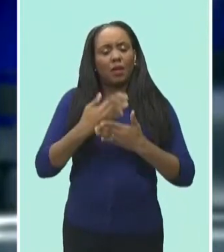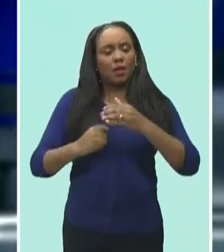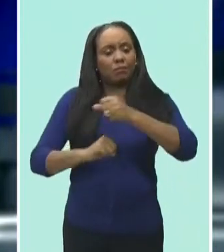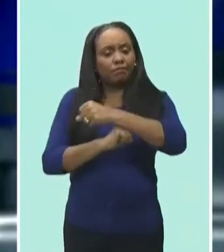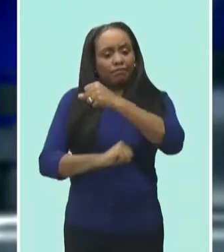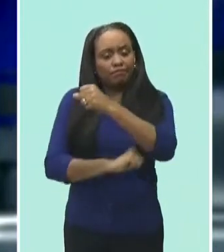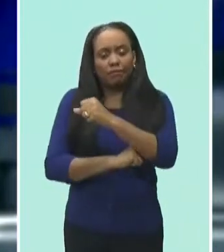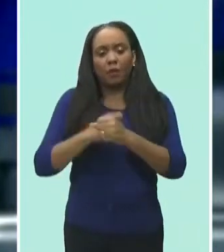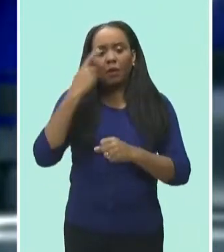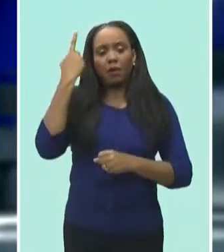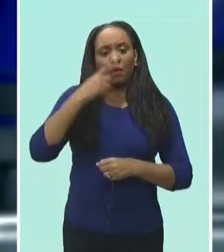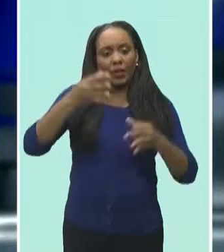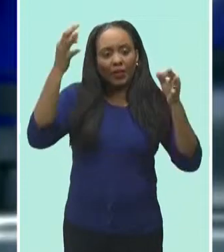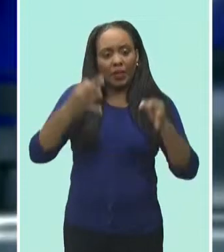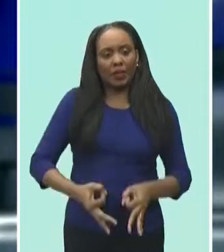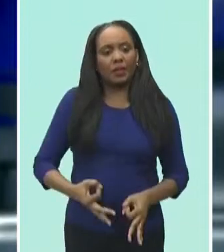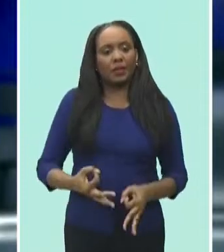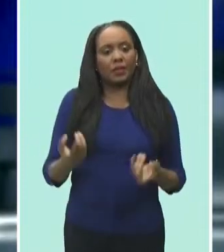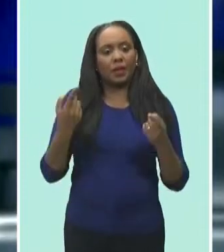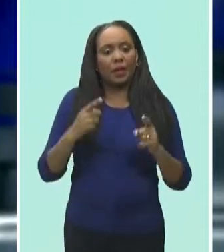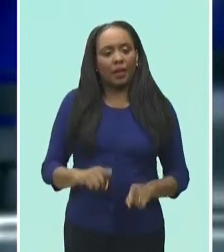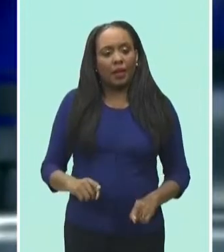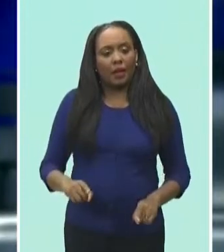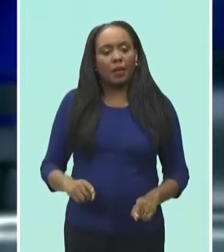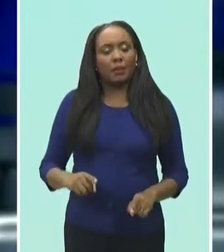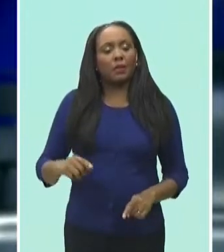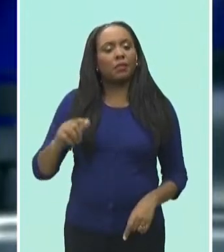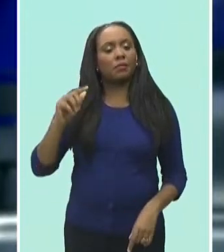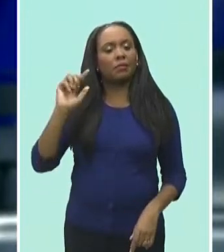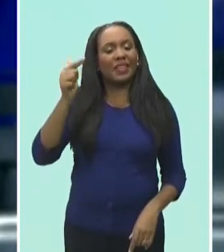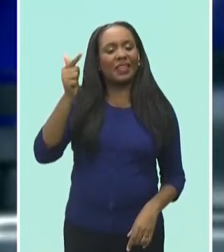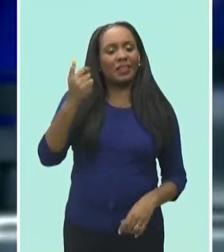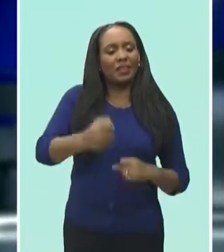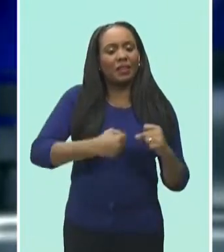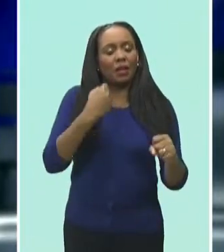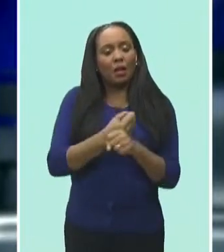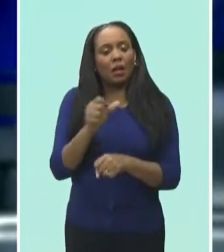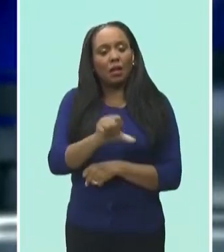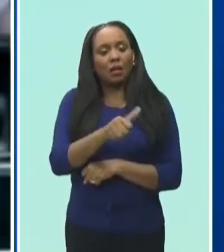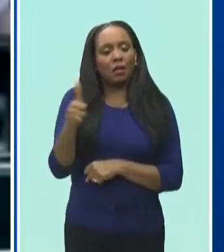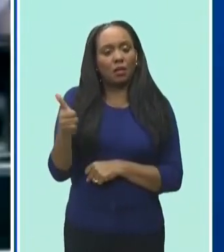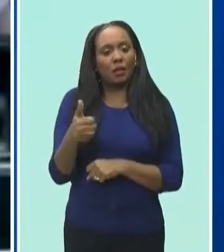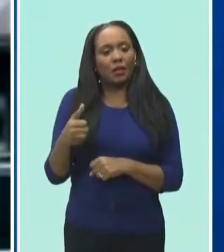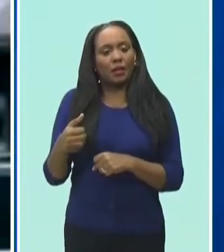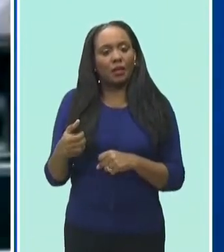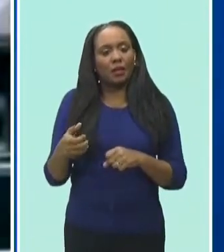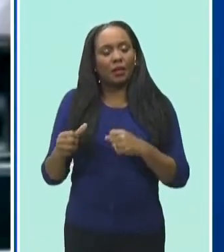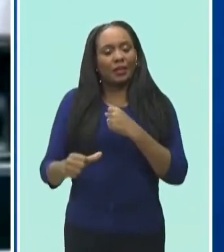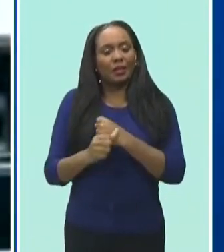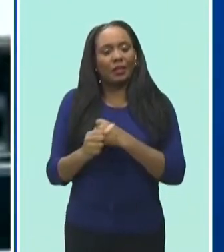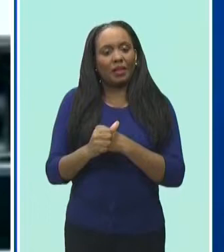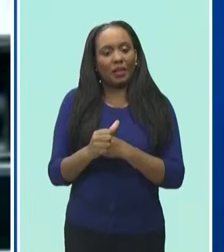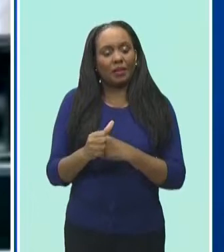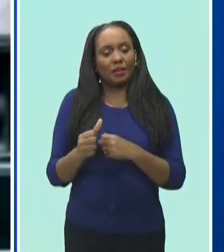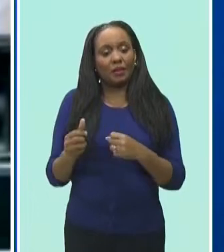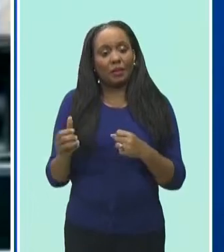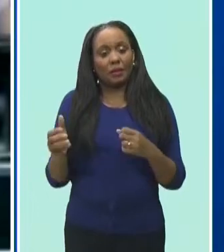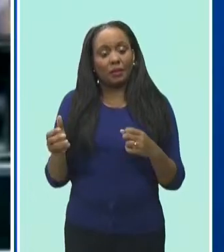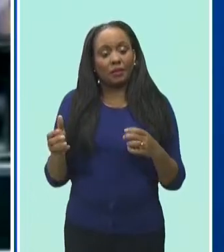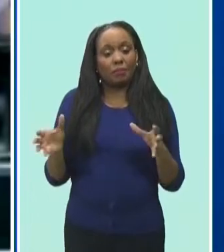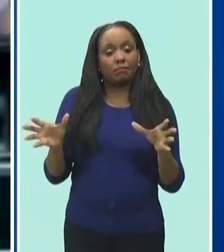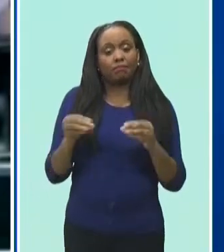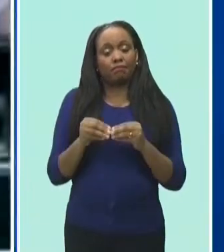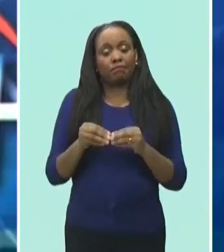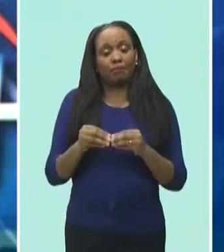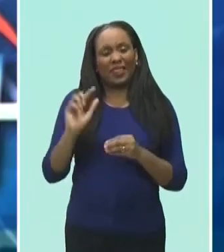to be taken at the 11th Caribbean Conference on Comprehensive Disaster Management later this year. Back to you. And thank you so much, Shane,